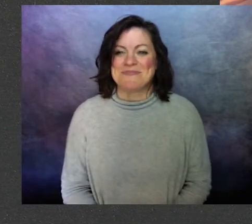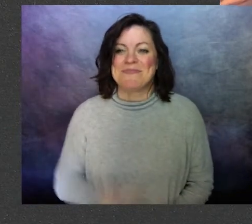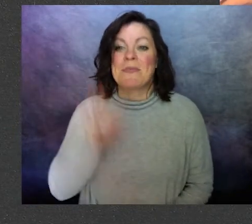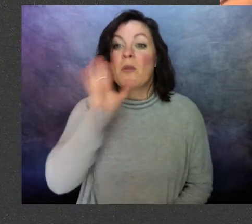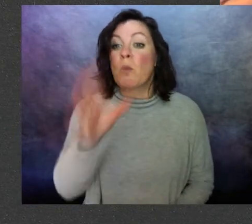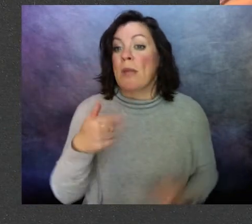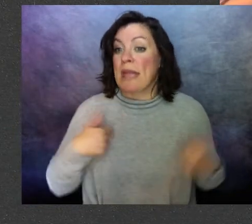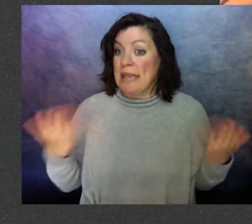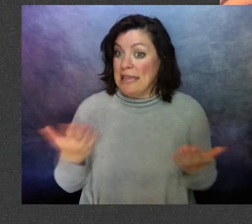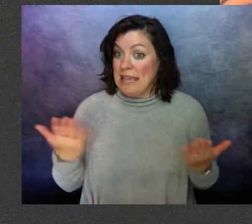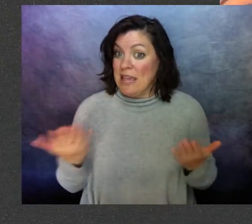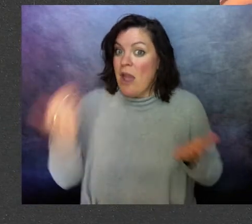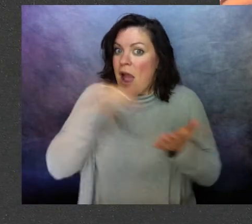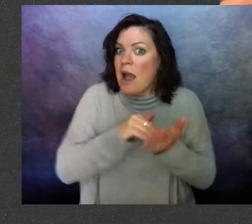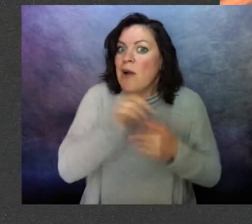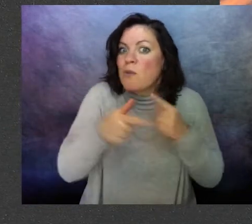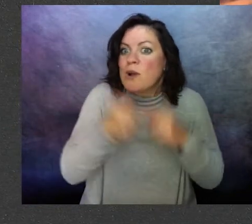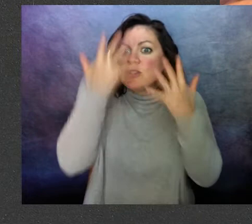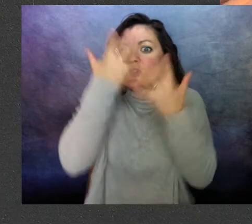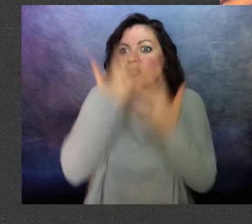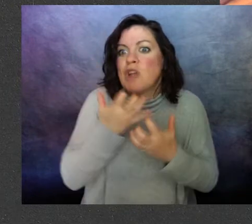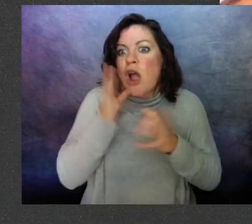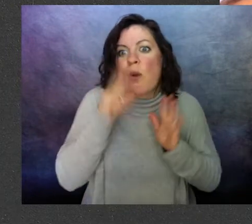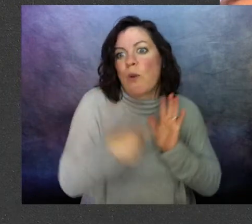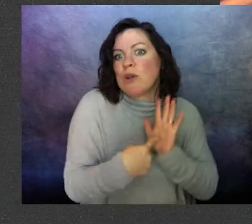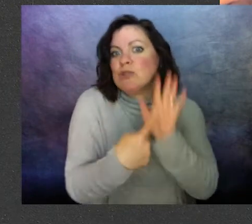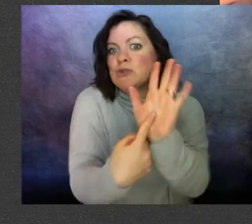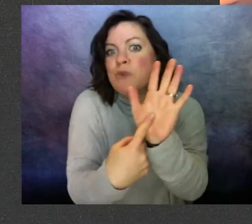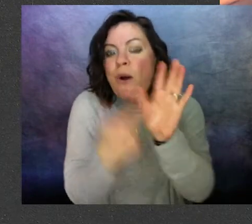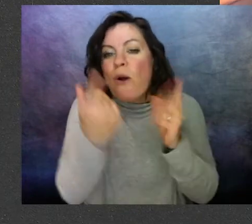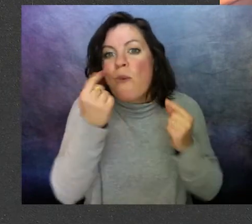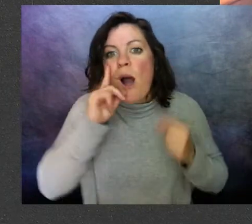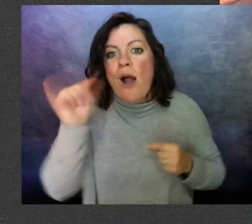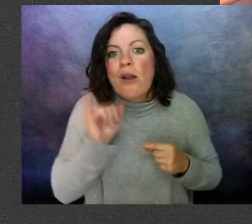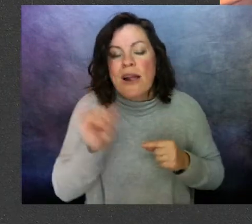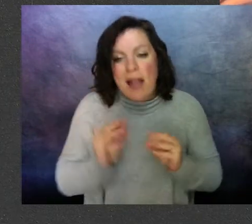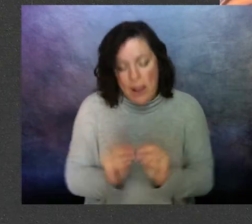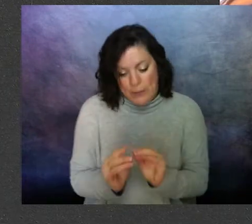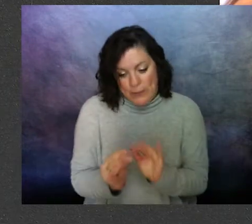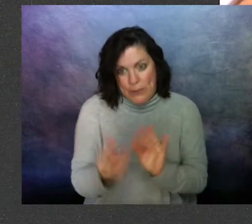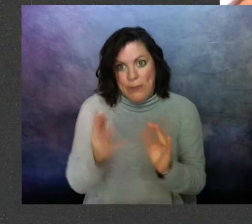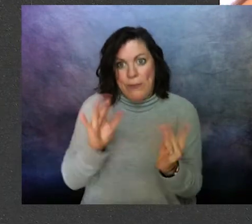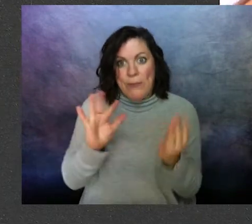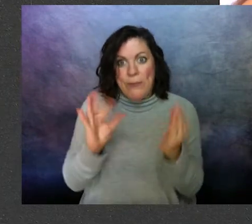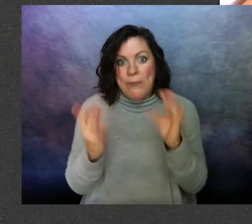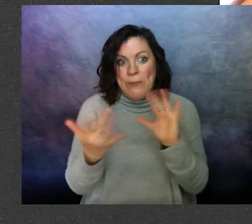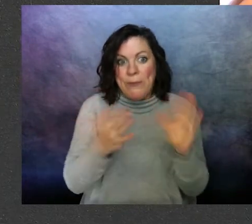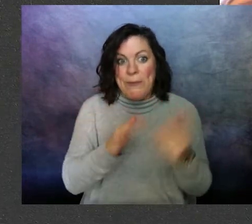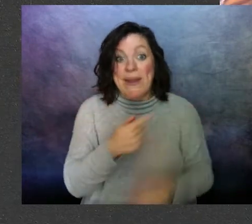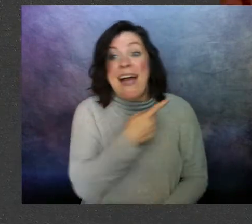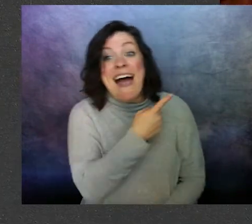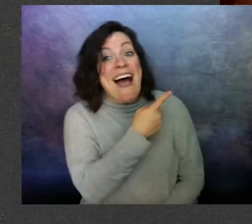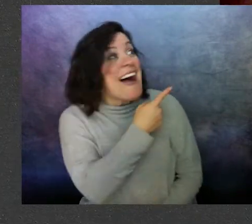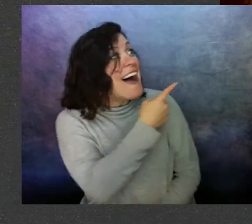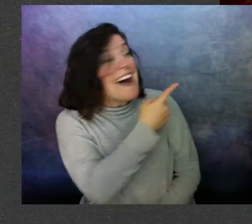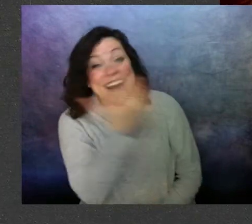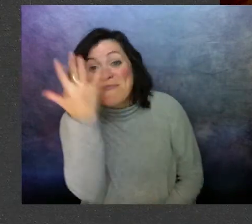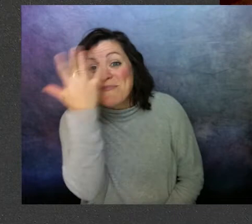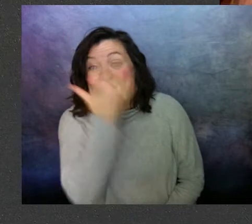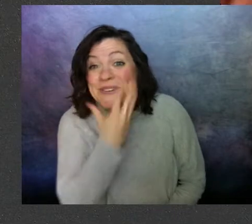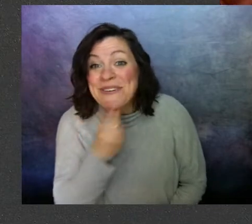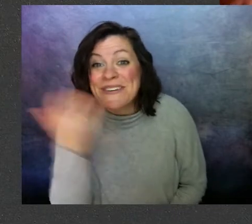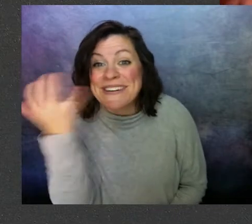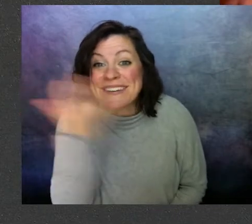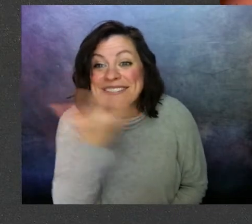meet you back here one last time when it's dark, and I'm going to share these luminaries with you, and so you can see how they really glow. Aren't they